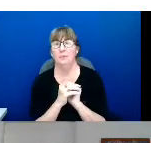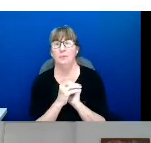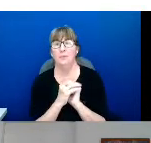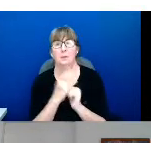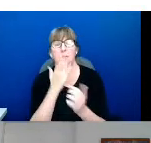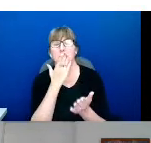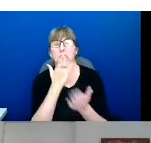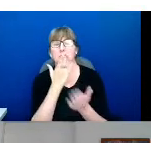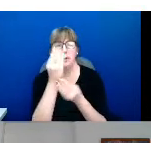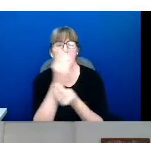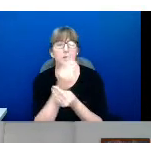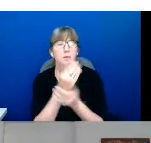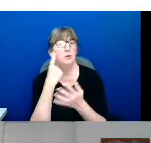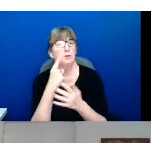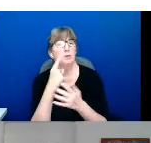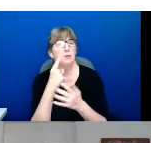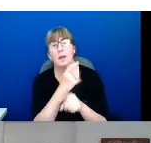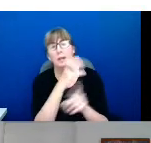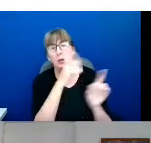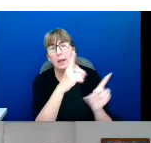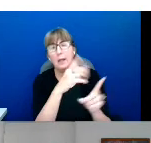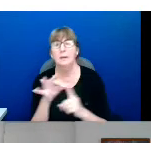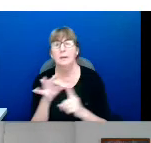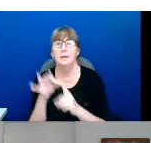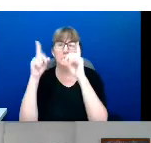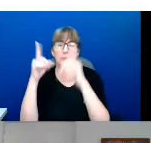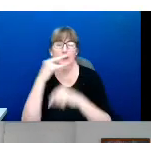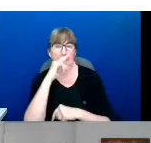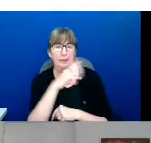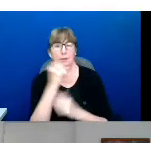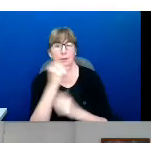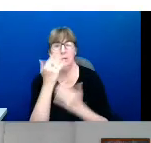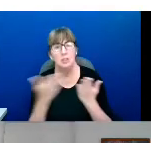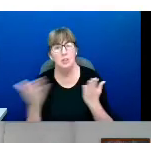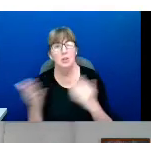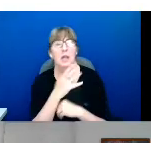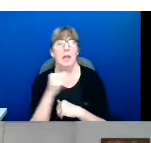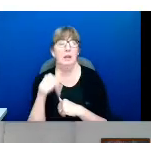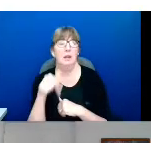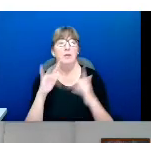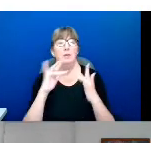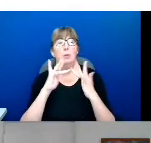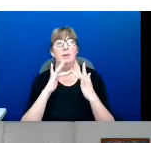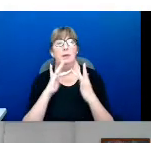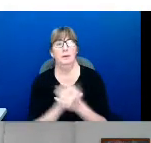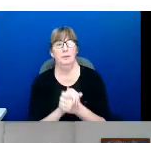both regular ed and special ed kids as well in our materials and on our website.